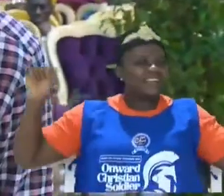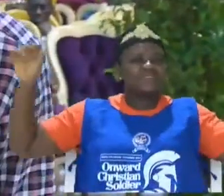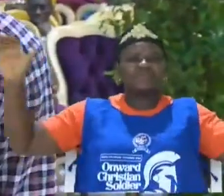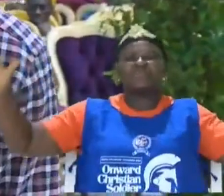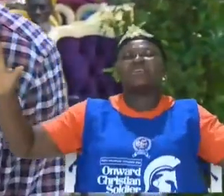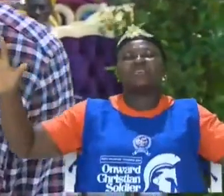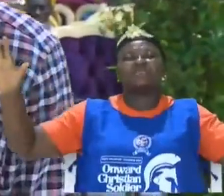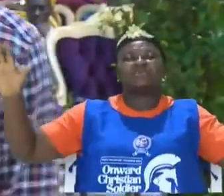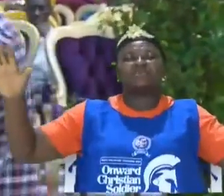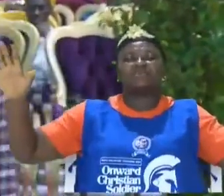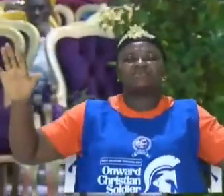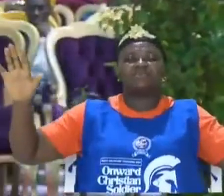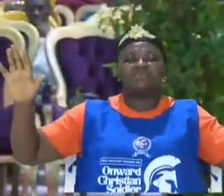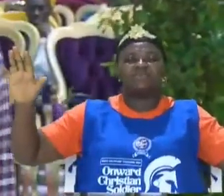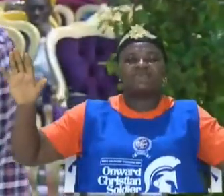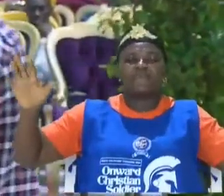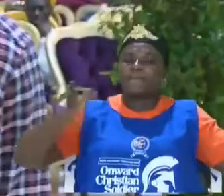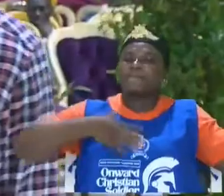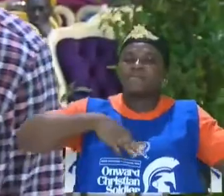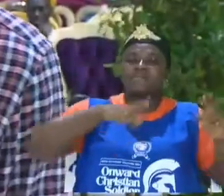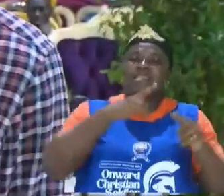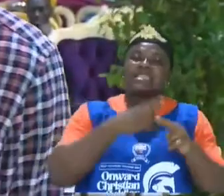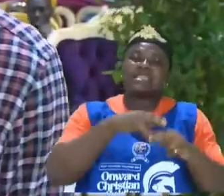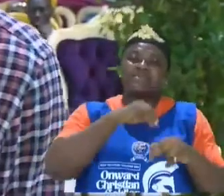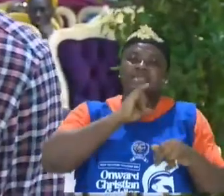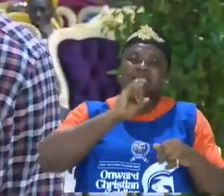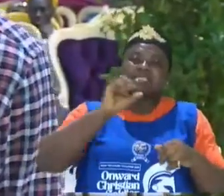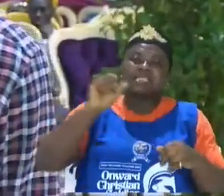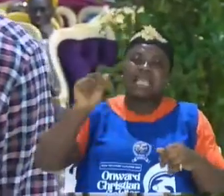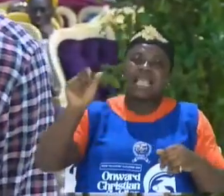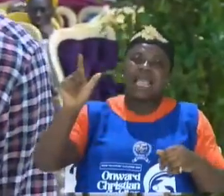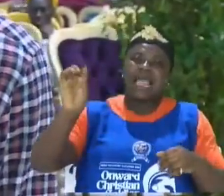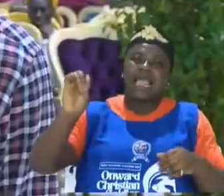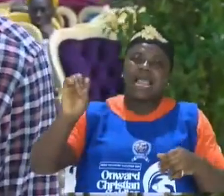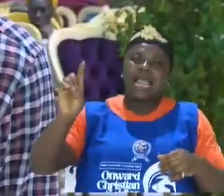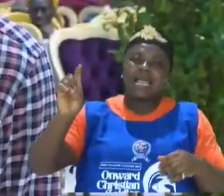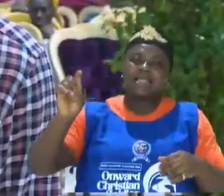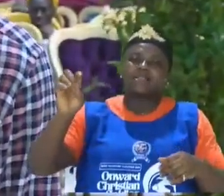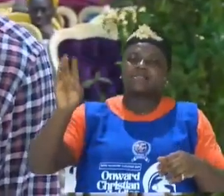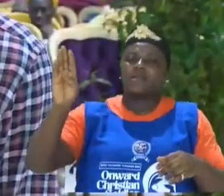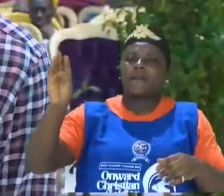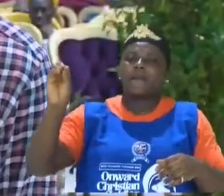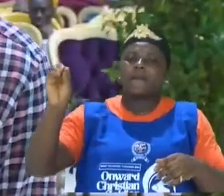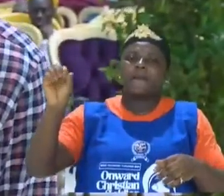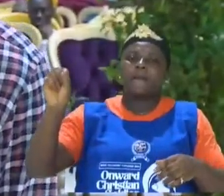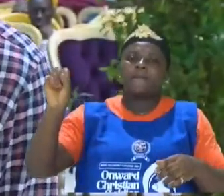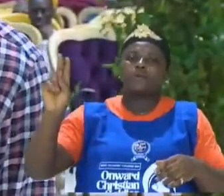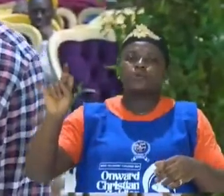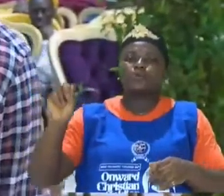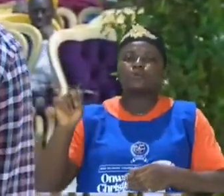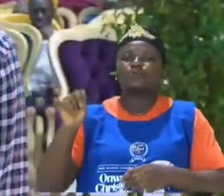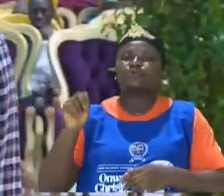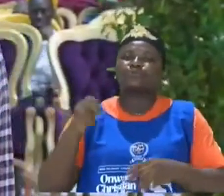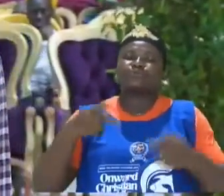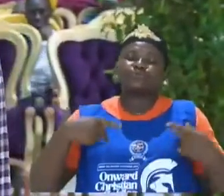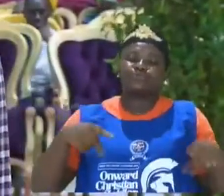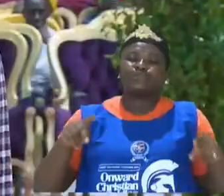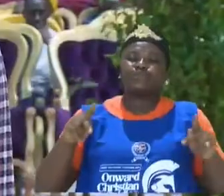Hallelujah. My name is Alex Bosu from Lagos Province, 91, Togolese, based in